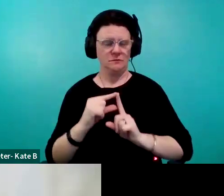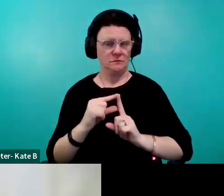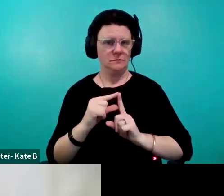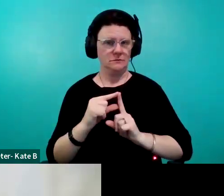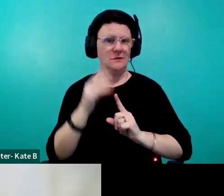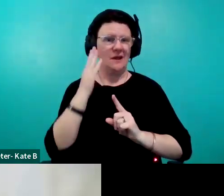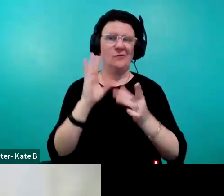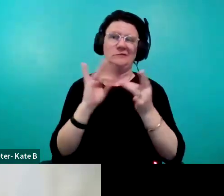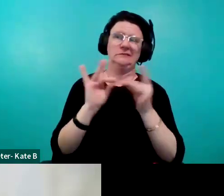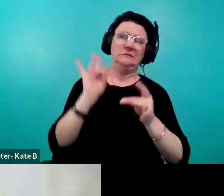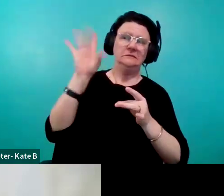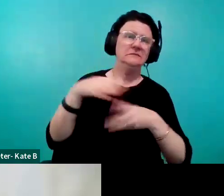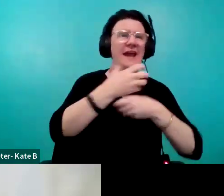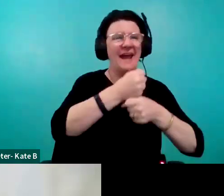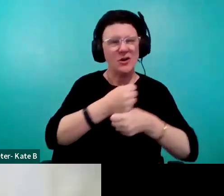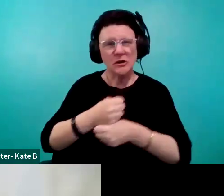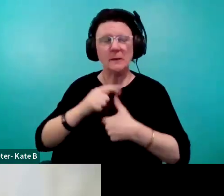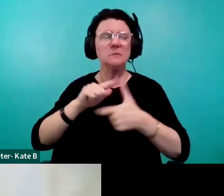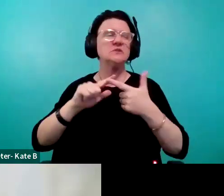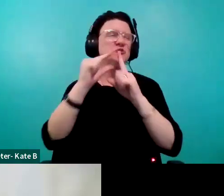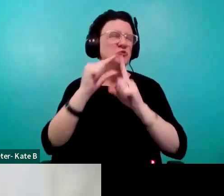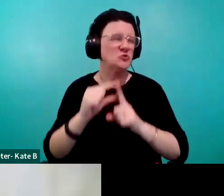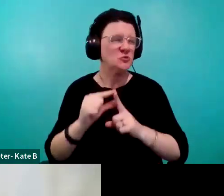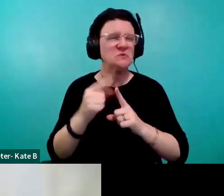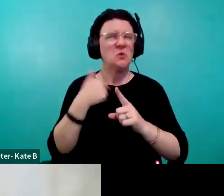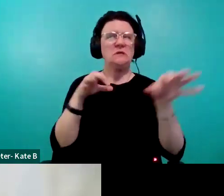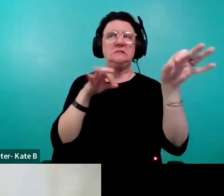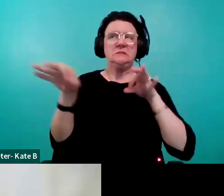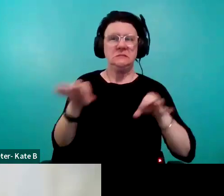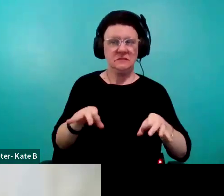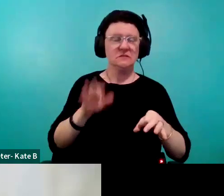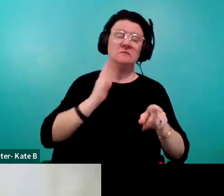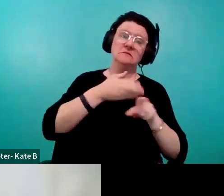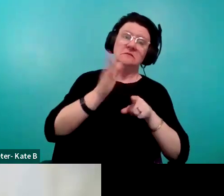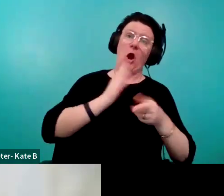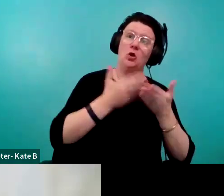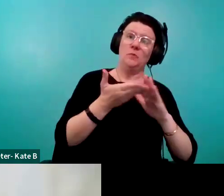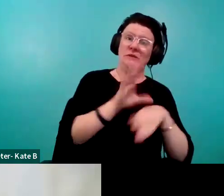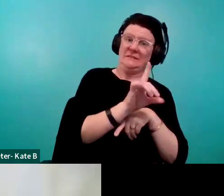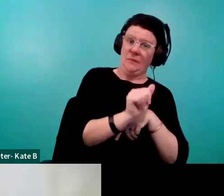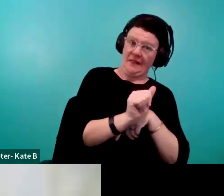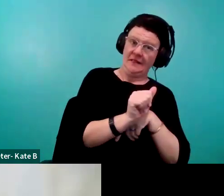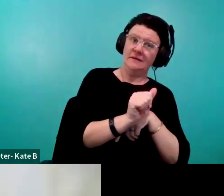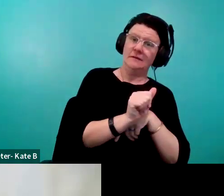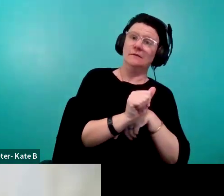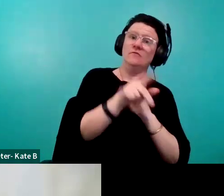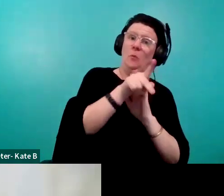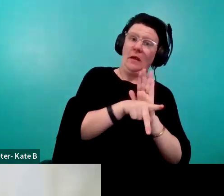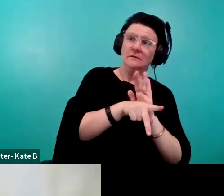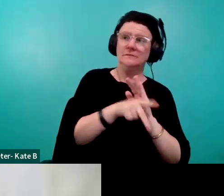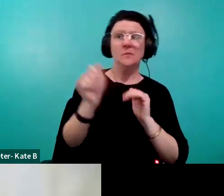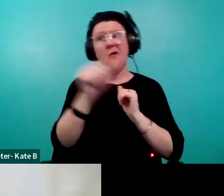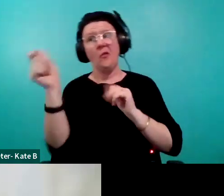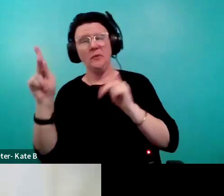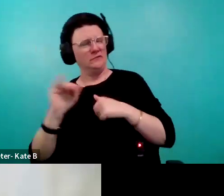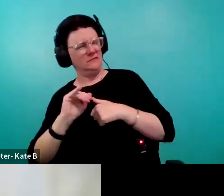throw around a lot of acronyms and terminology that we use in the disability community with policy, but not everybody